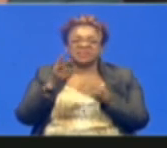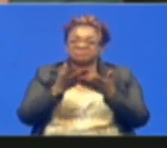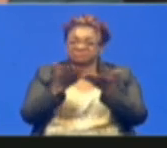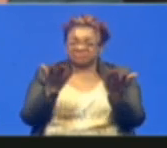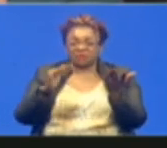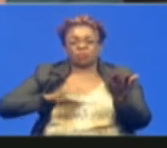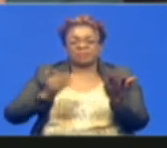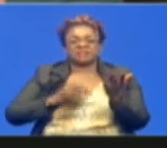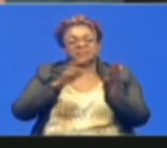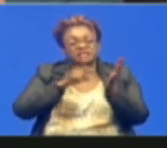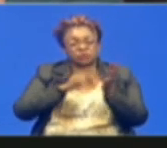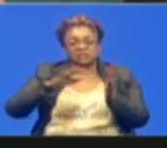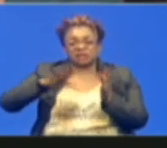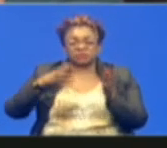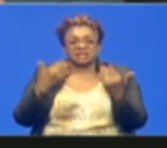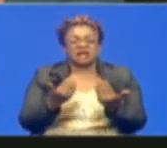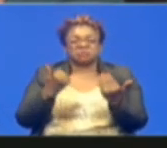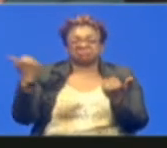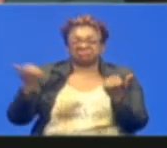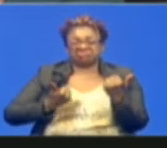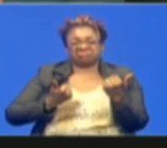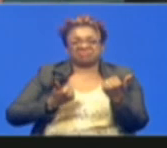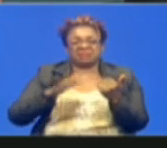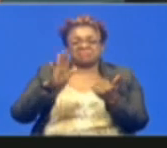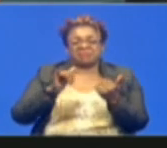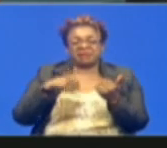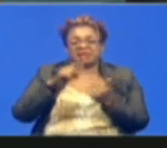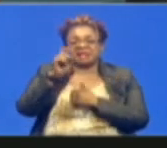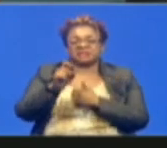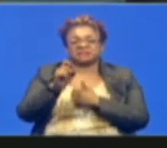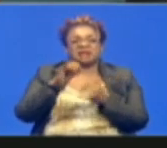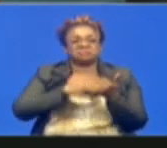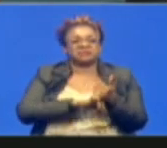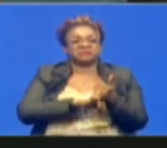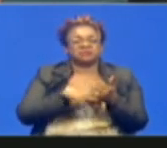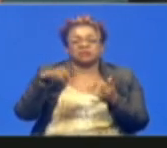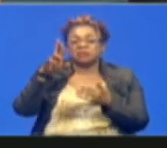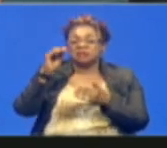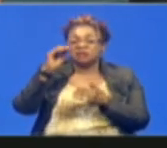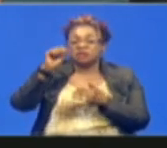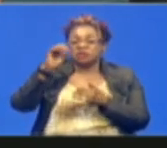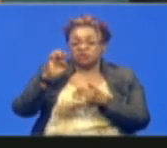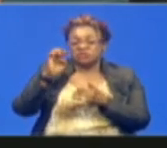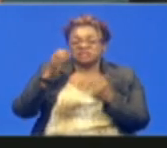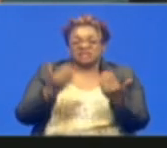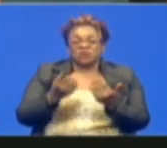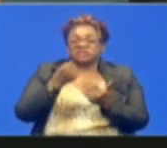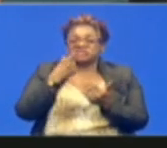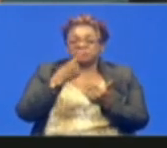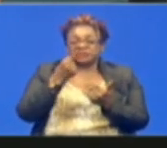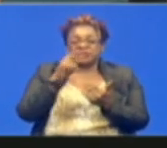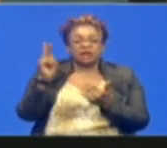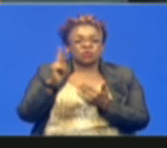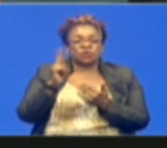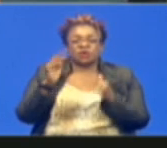in Machakos County is nursing knife wounds inflicted on her by her ex-husband. Rose Mai, who is currently receiving treatment at the Kangundo